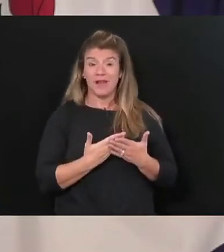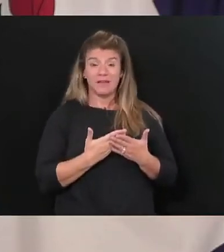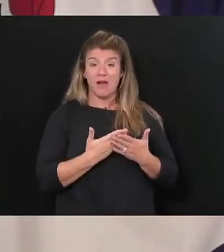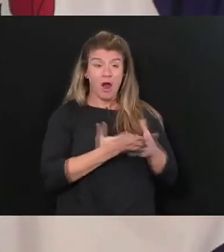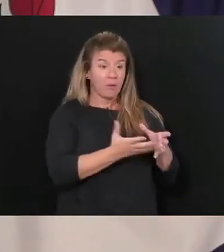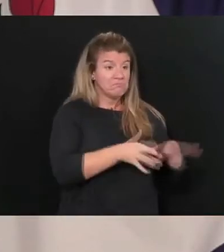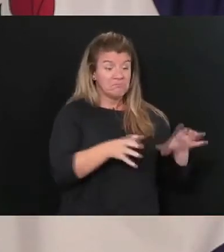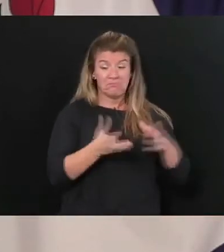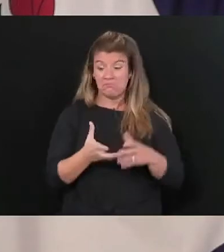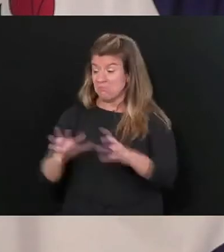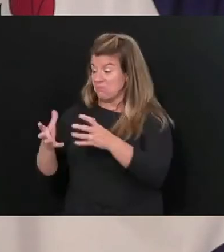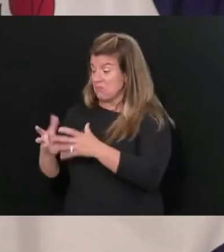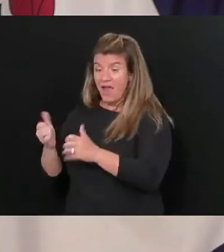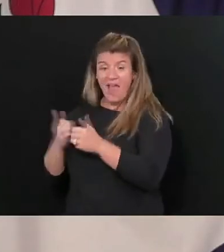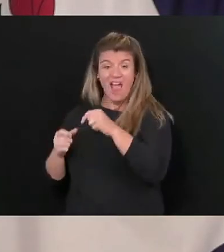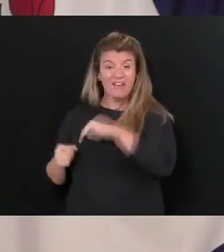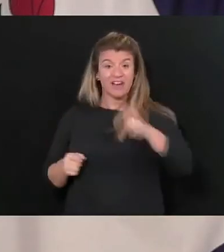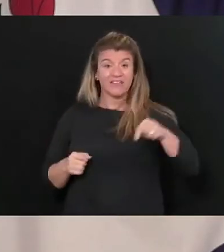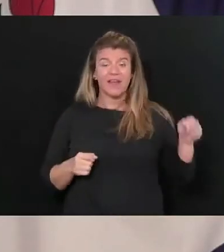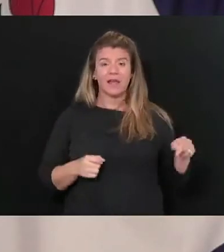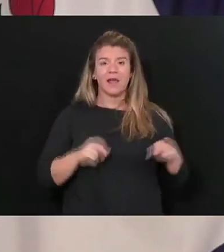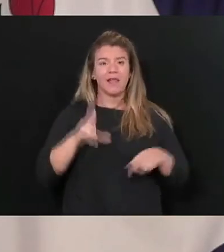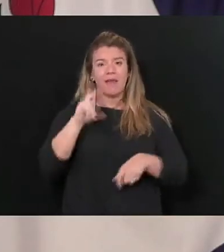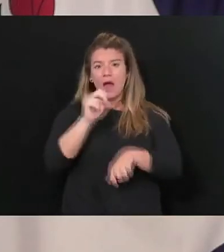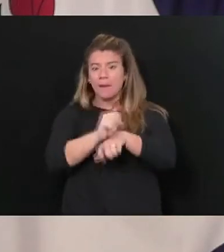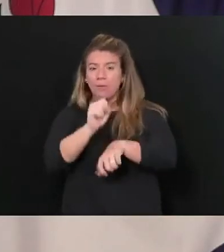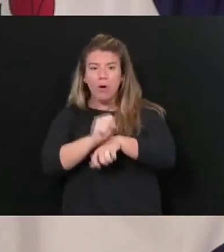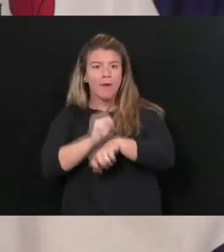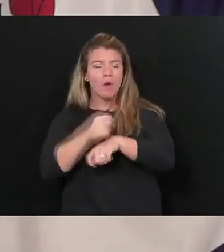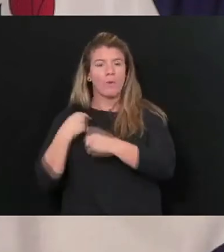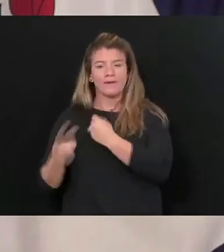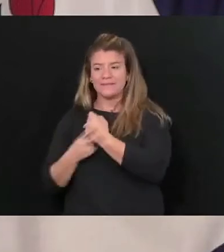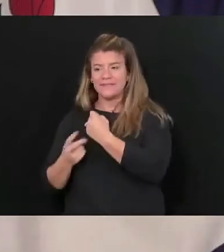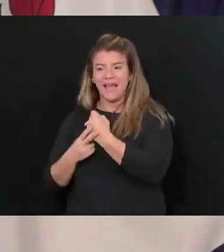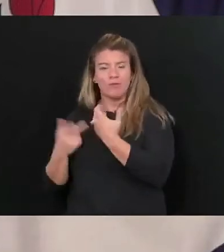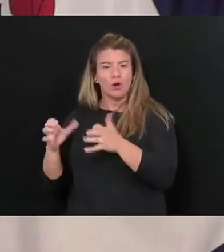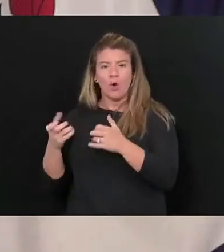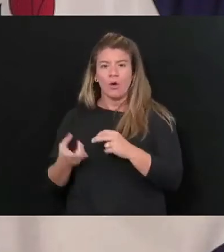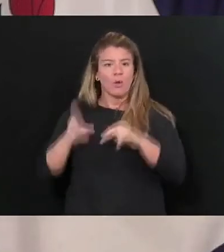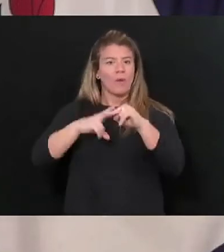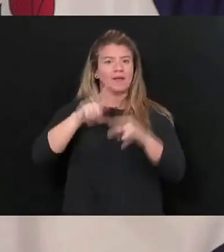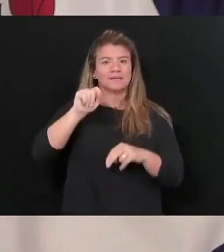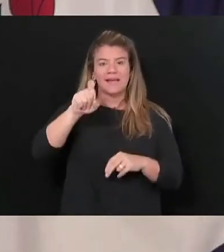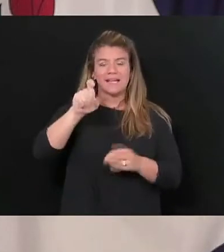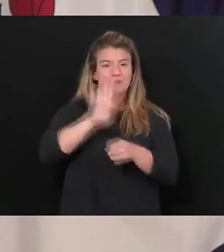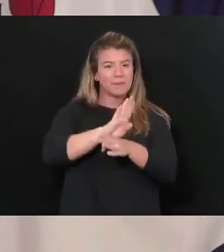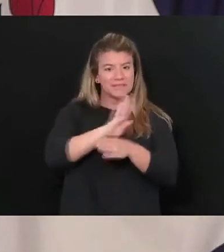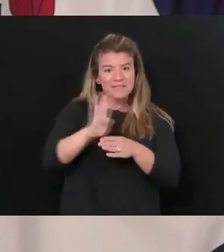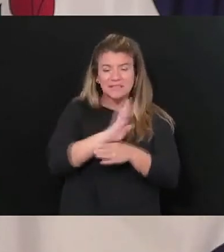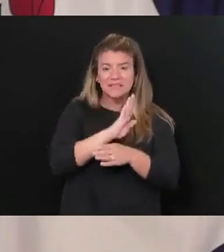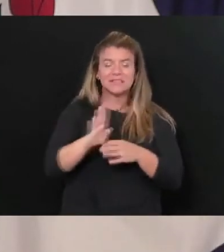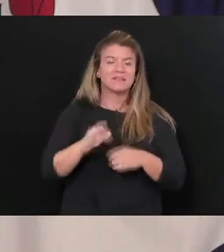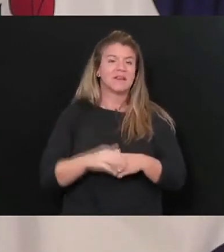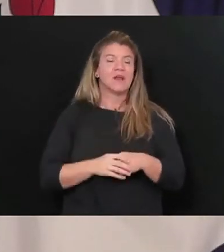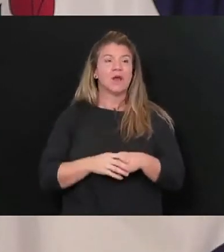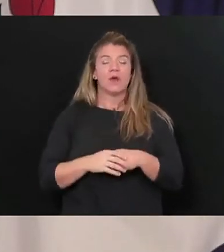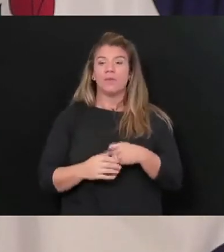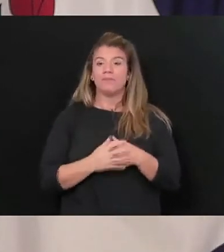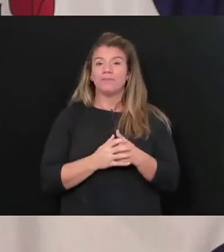our unemployment situation from the standpoint of raising taxes on our businesses, that's not going to happen. From the standpoint of